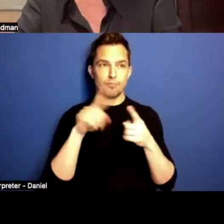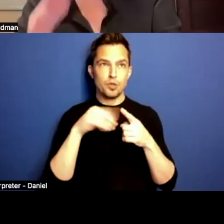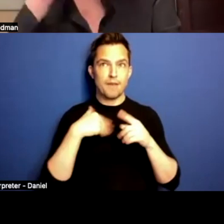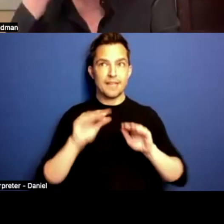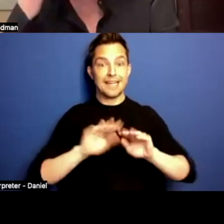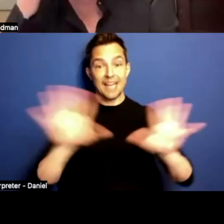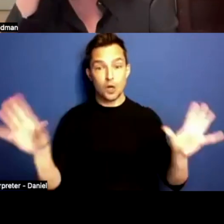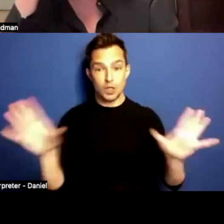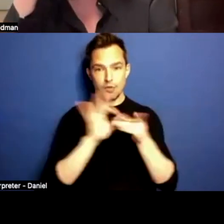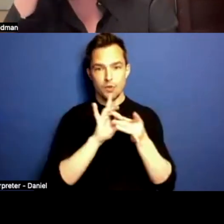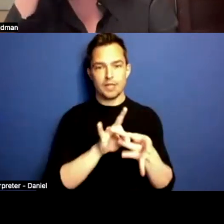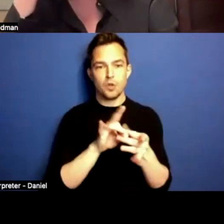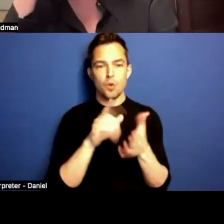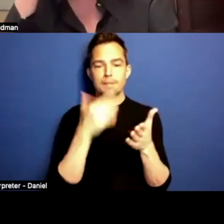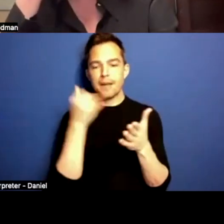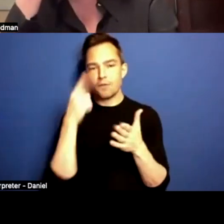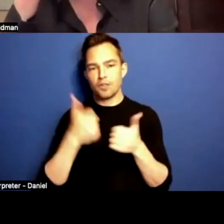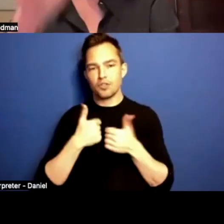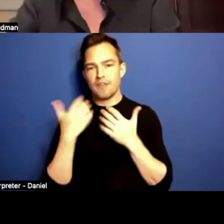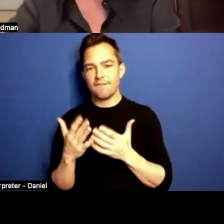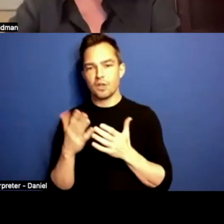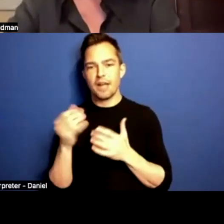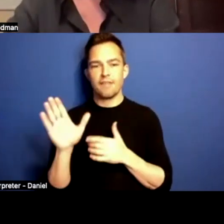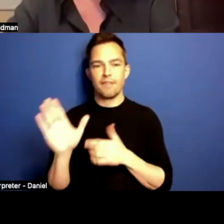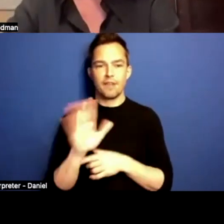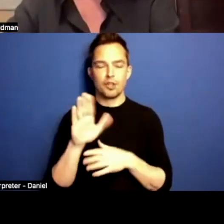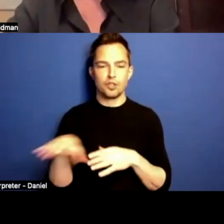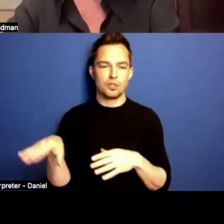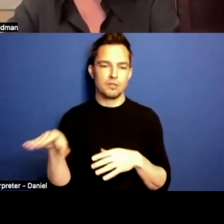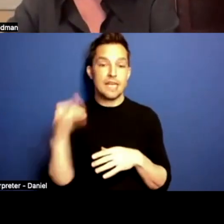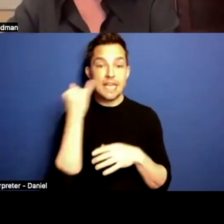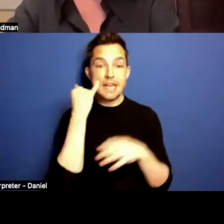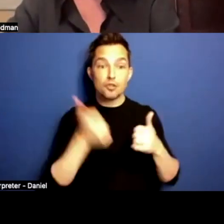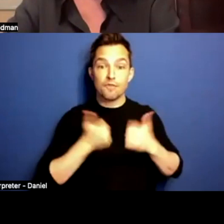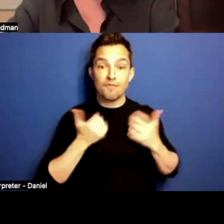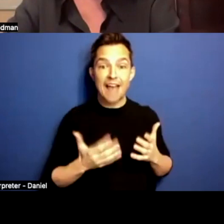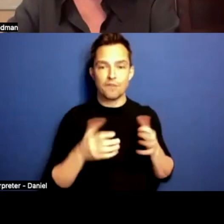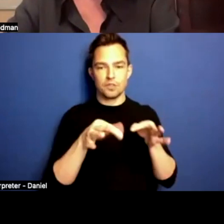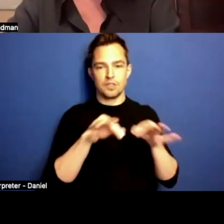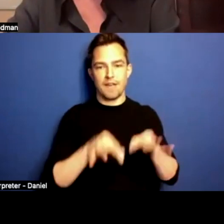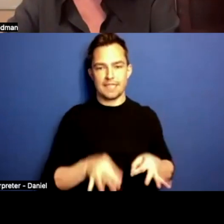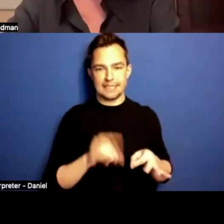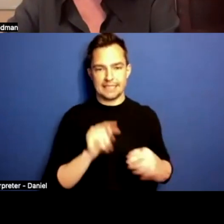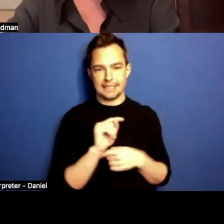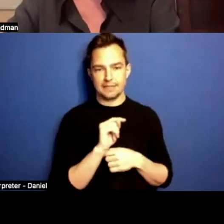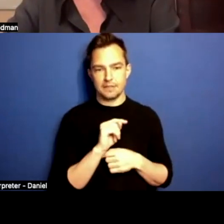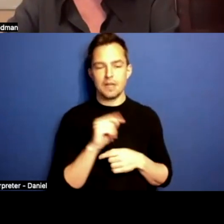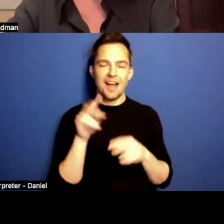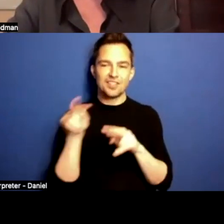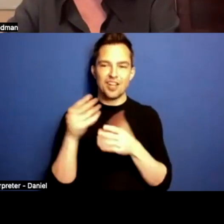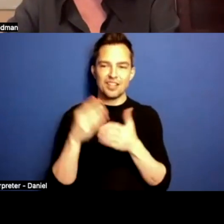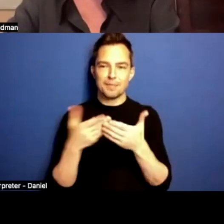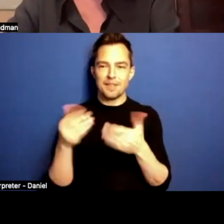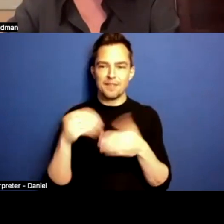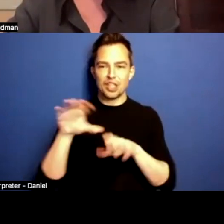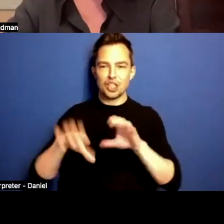about what is better for the survivor and their children when it's defined by the survivor. So like I was even watching some things in the chat, there's so many people